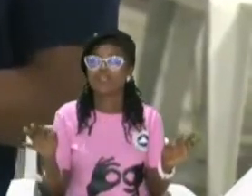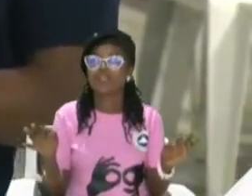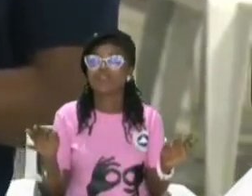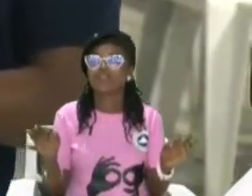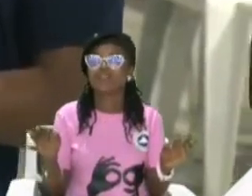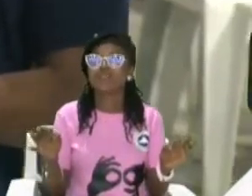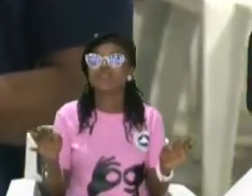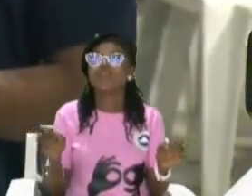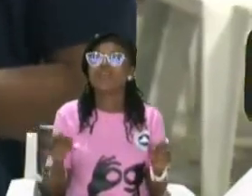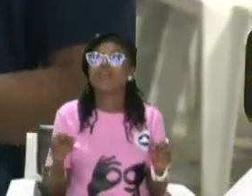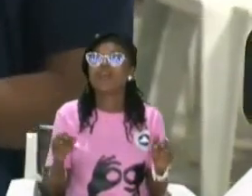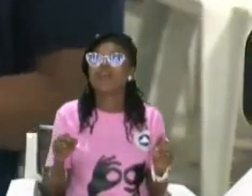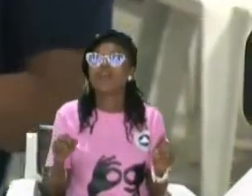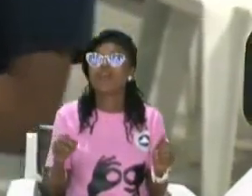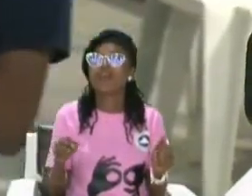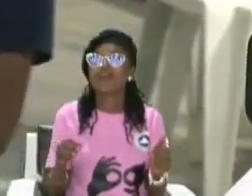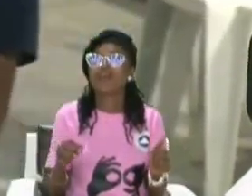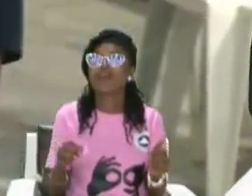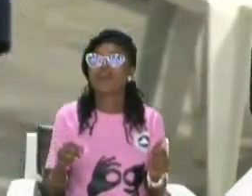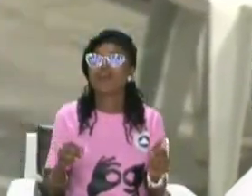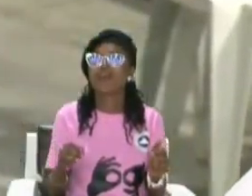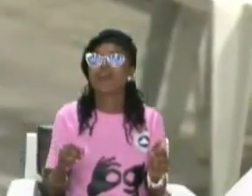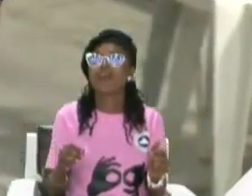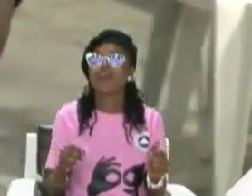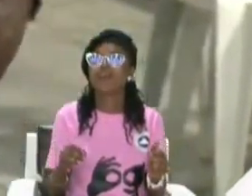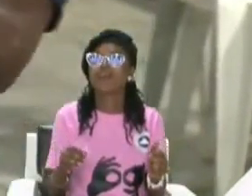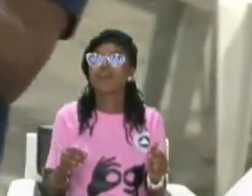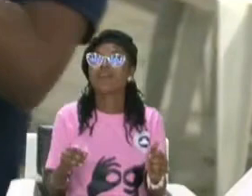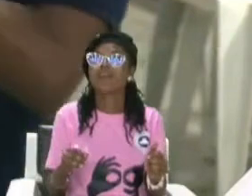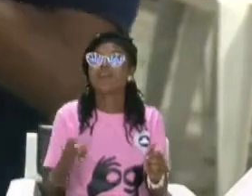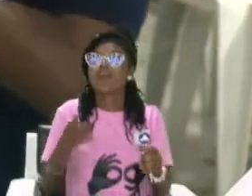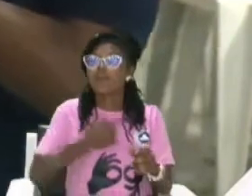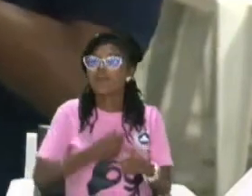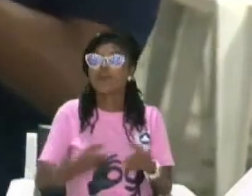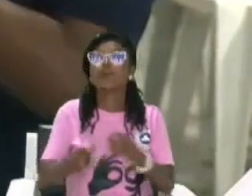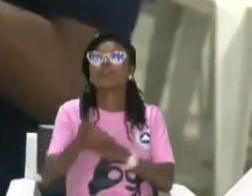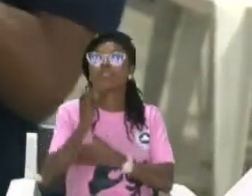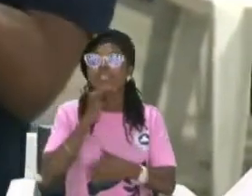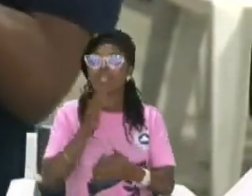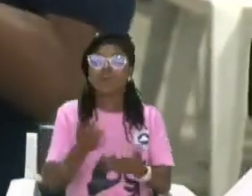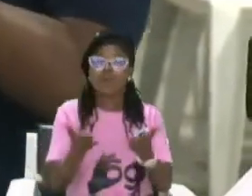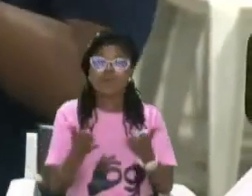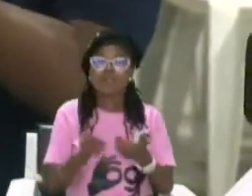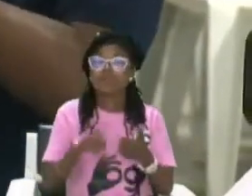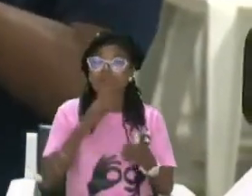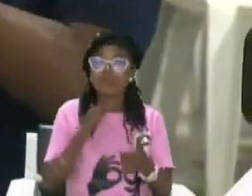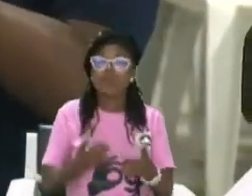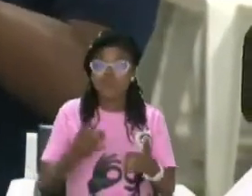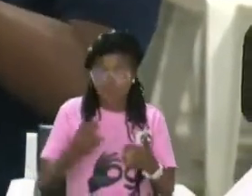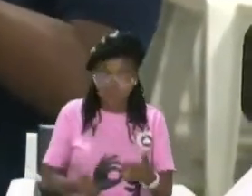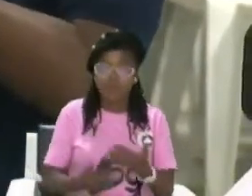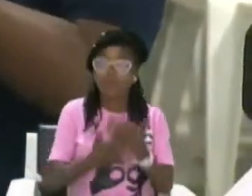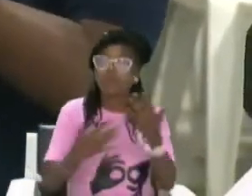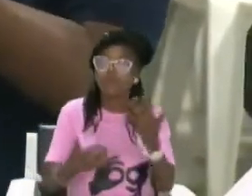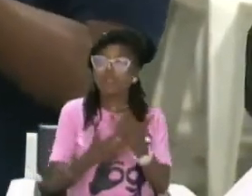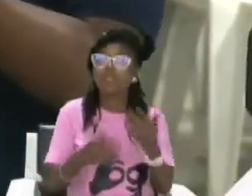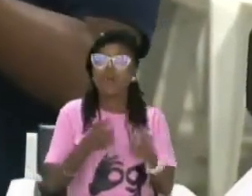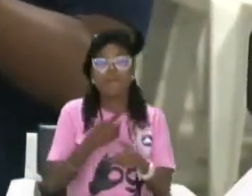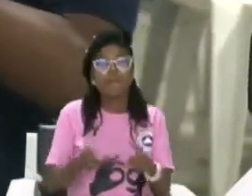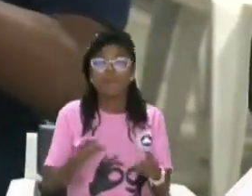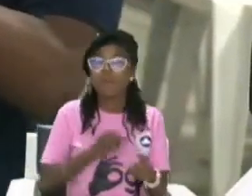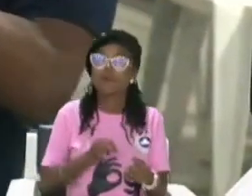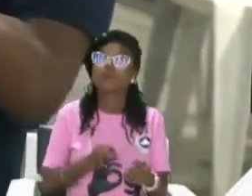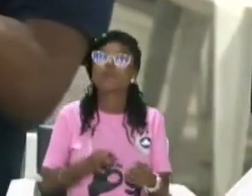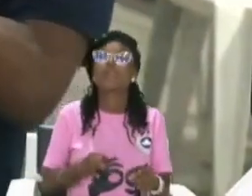out the placenta normally. They were asking me, are you bleeding? Are you bleeding? Because they were expecting me to be bleeding because it was placenta previa. God removed the